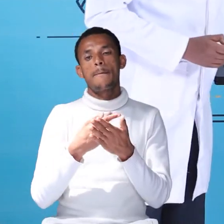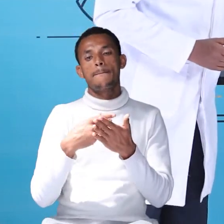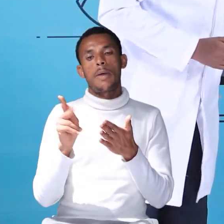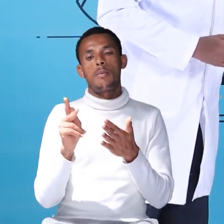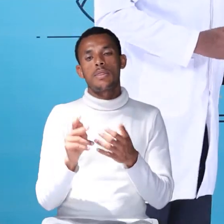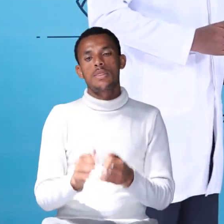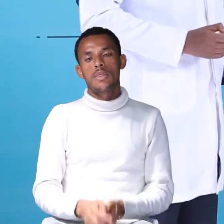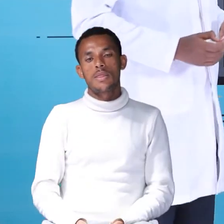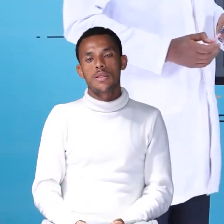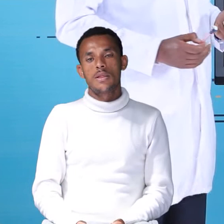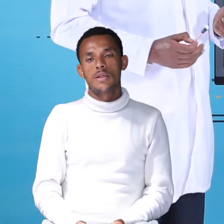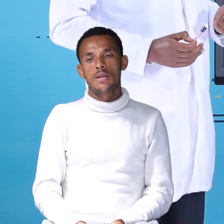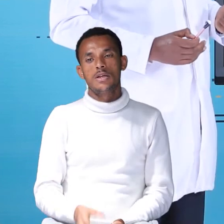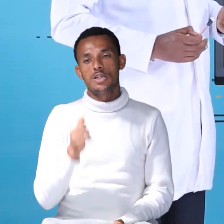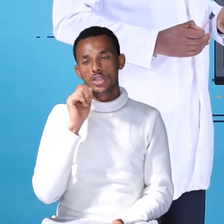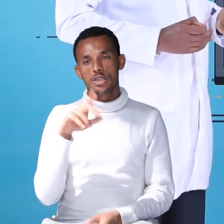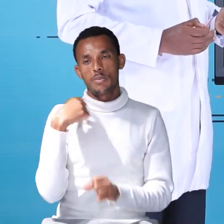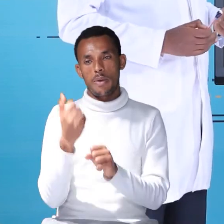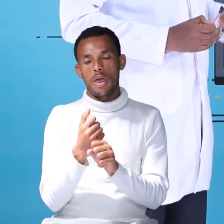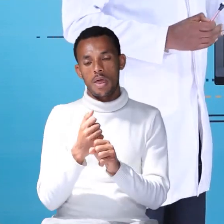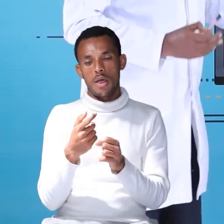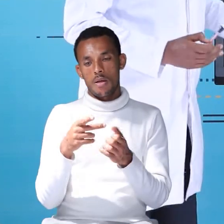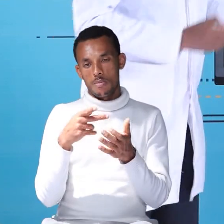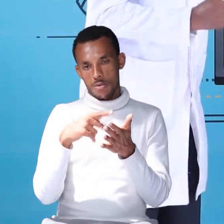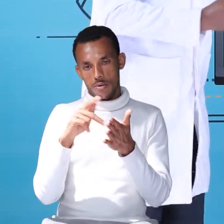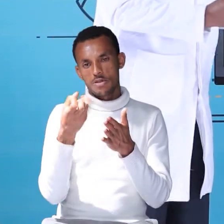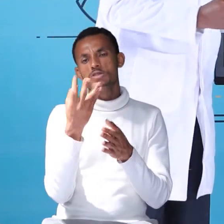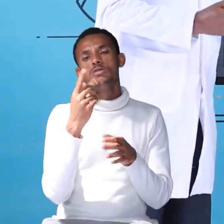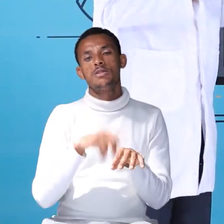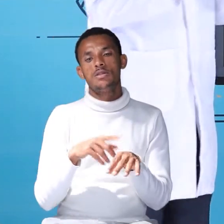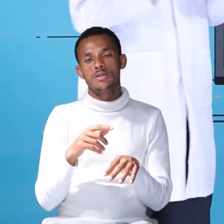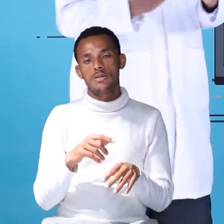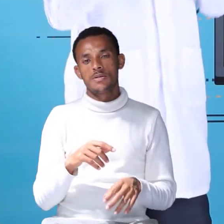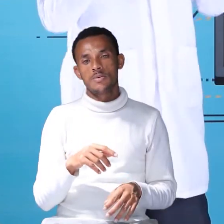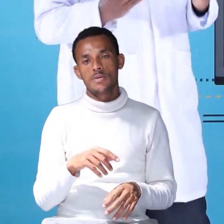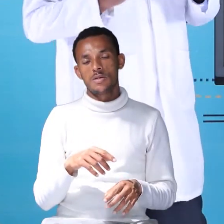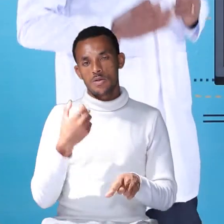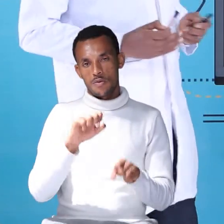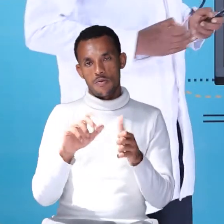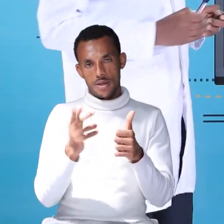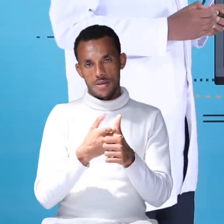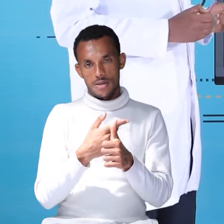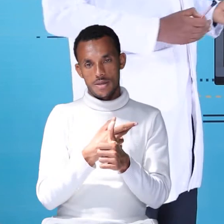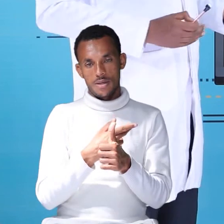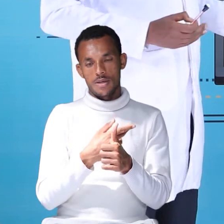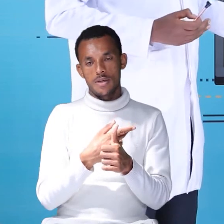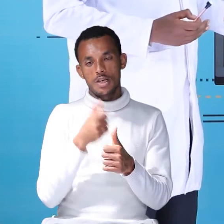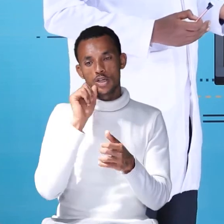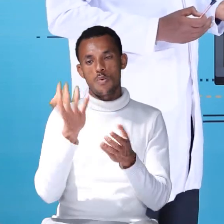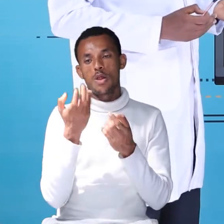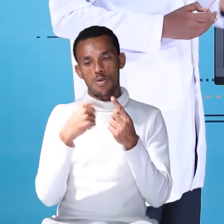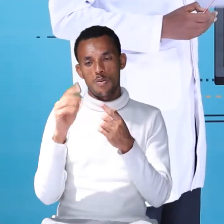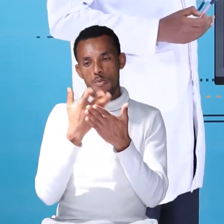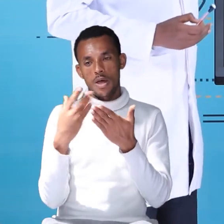What is the monthly payment she has to pay? She has to do. How much bir she must pay monthly? So